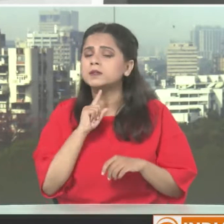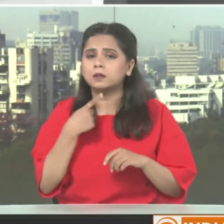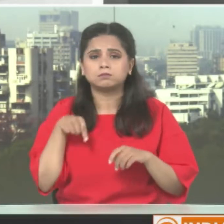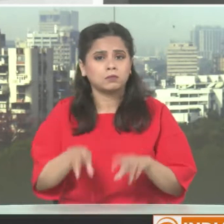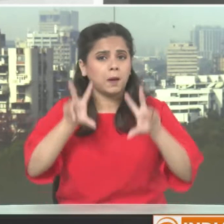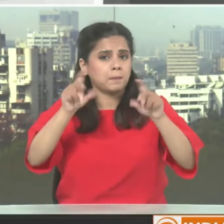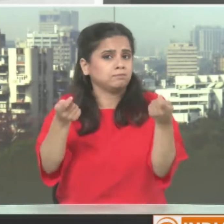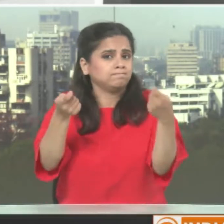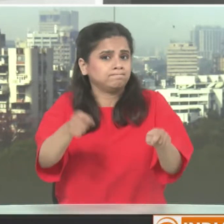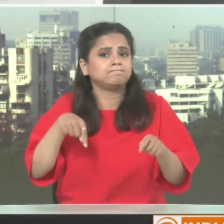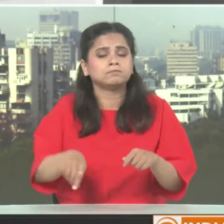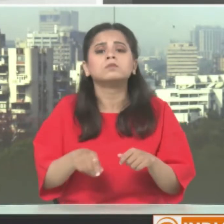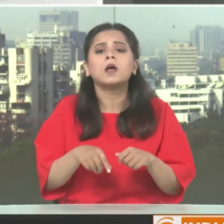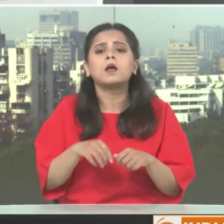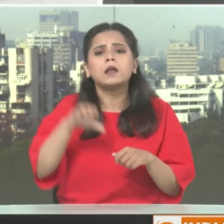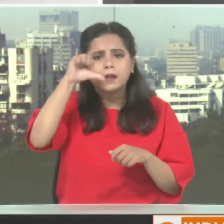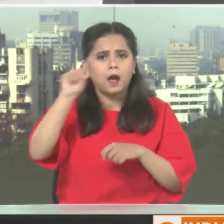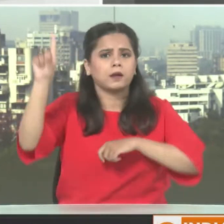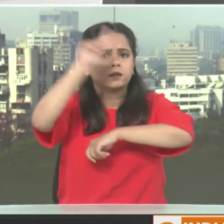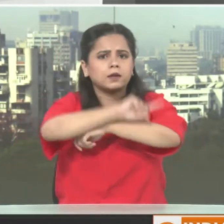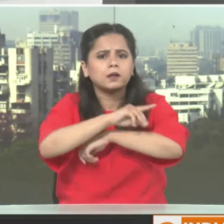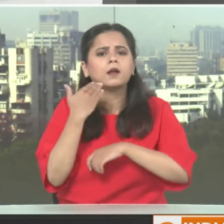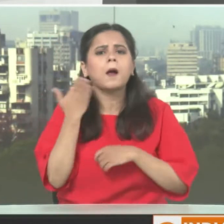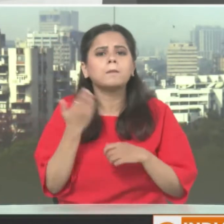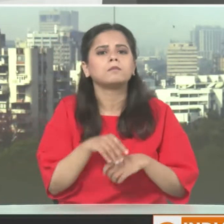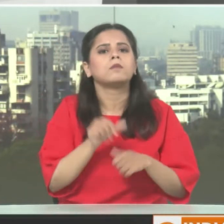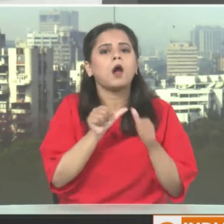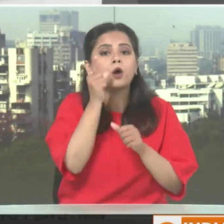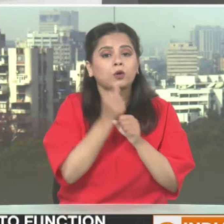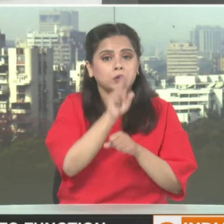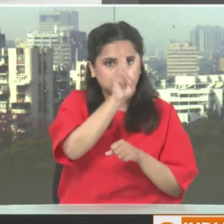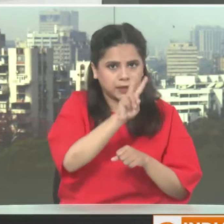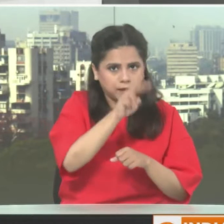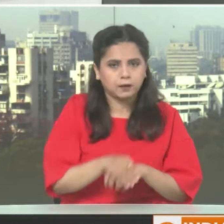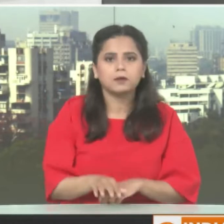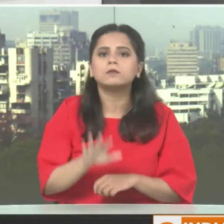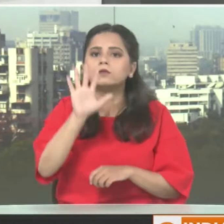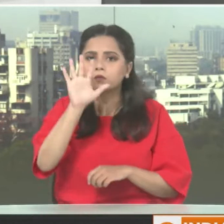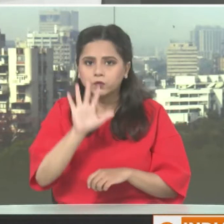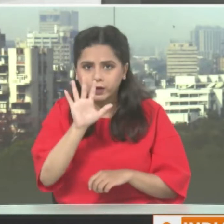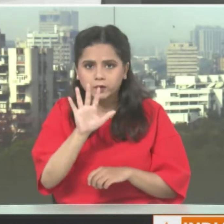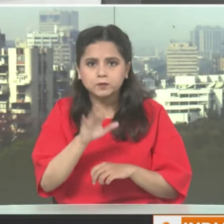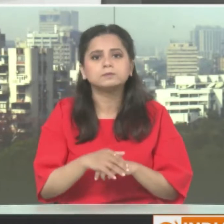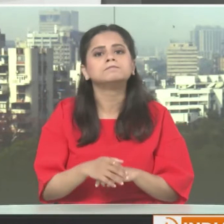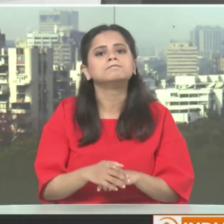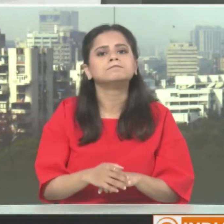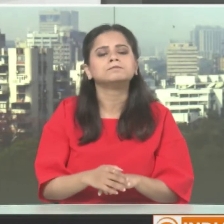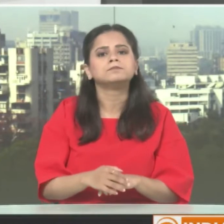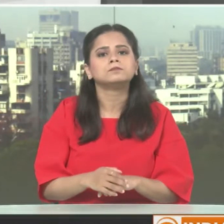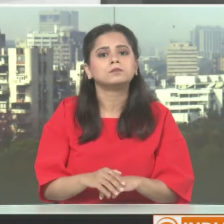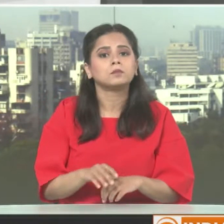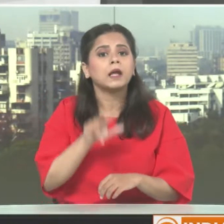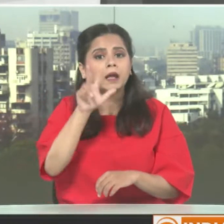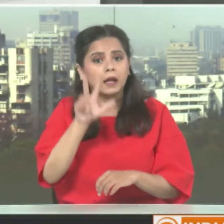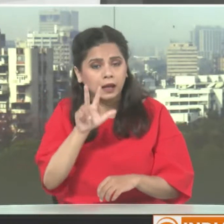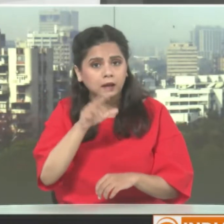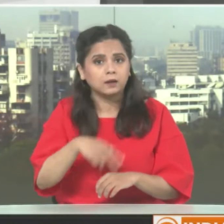lockdown across the state on 9 days. That will be 2nd, 5th, 8th,